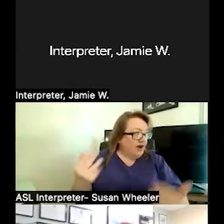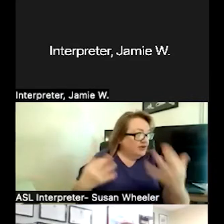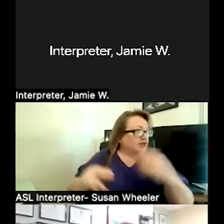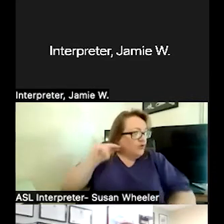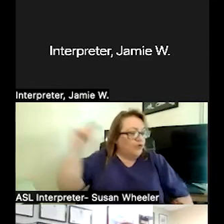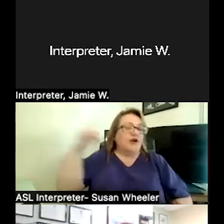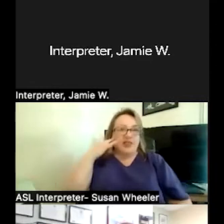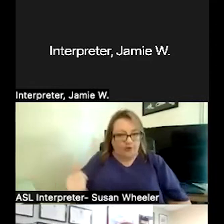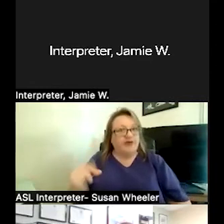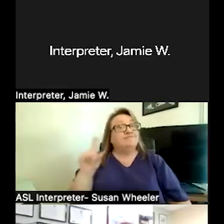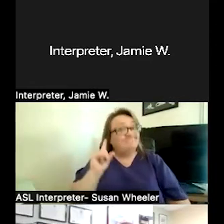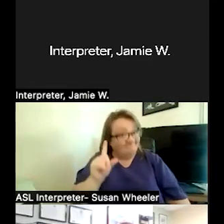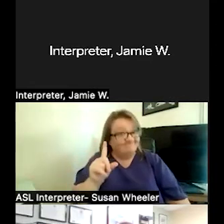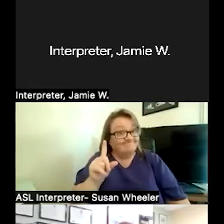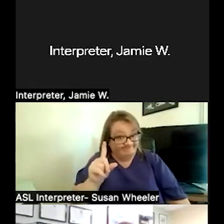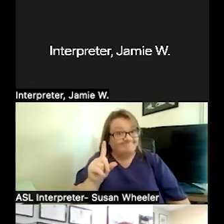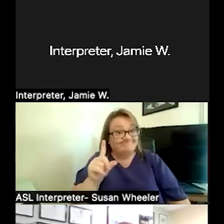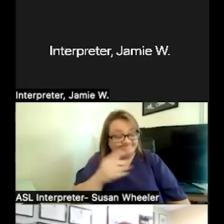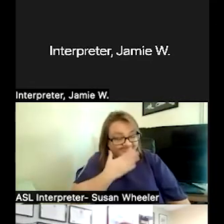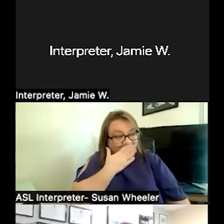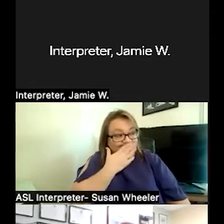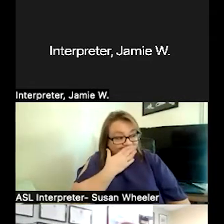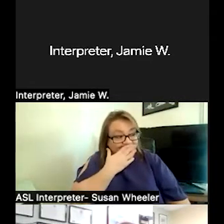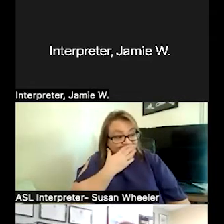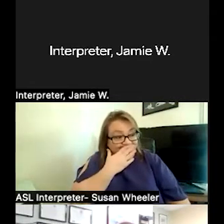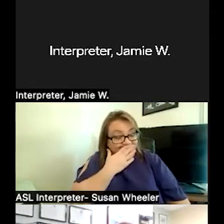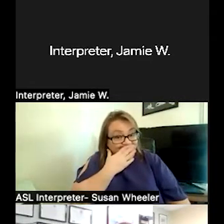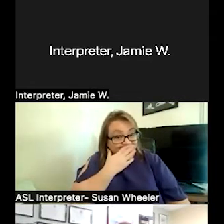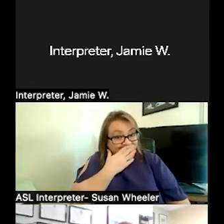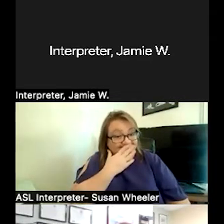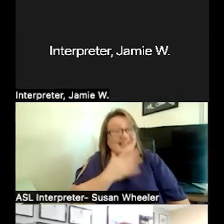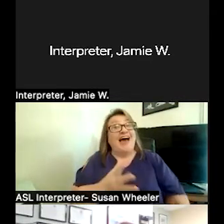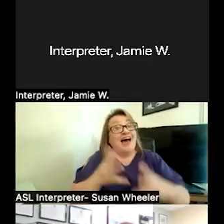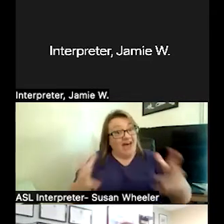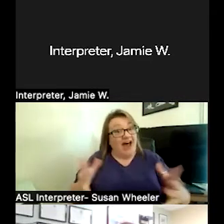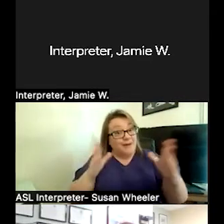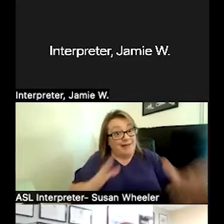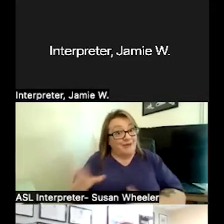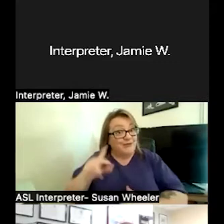California. What a lot of the planning with the deaf community